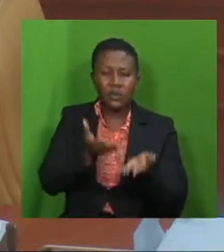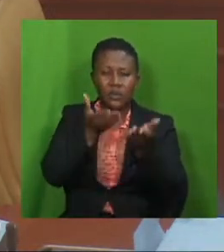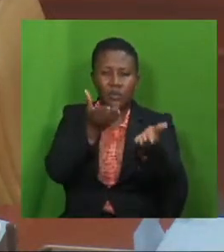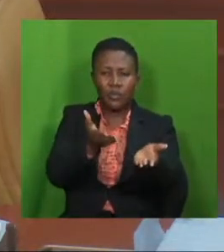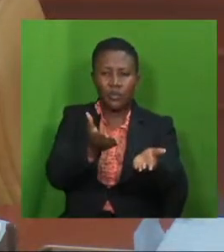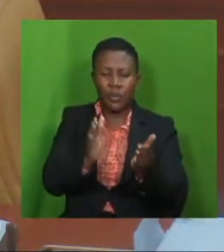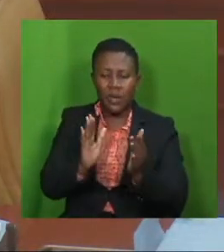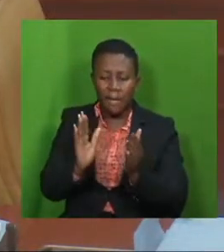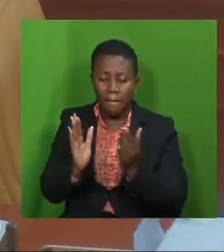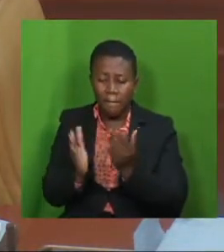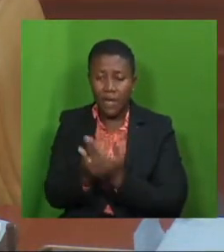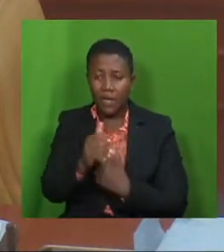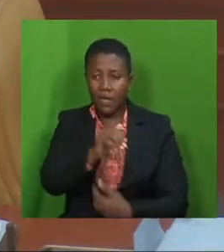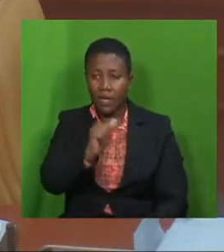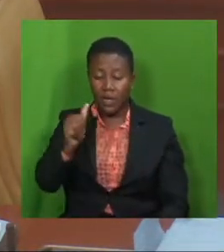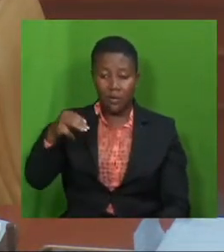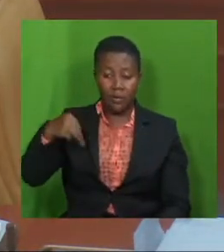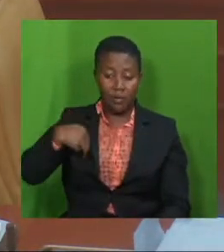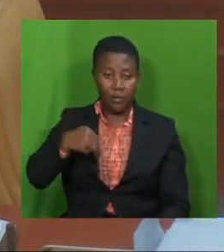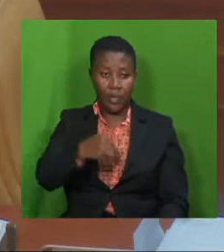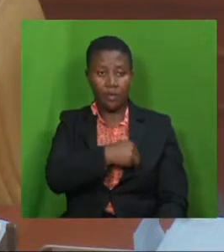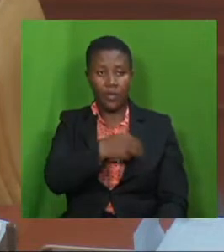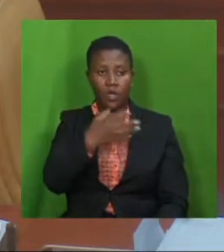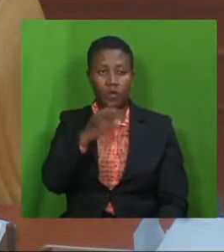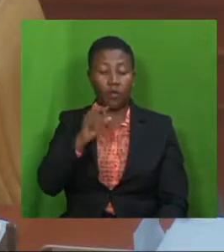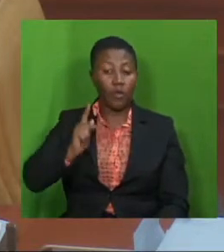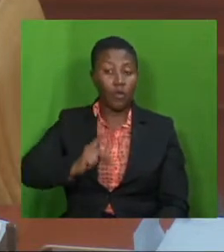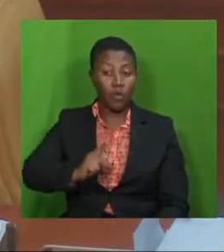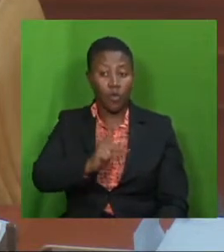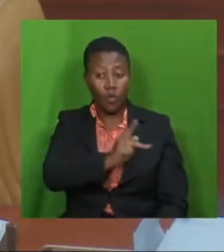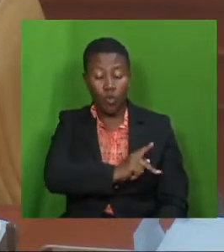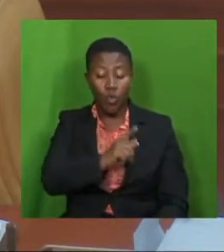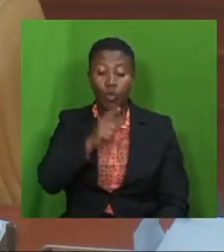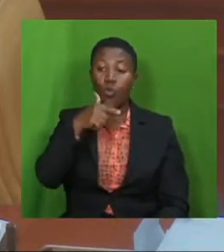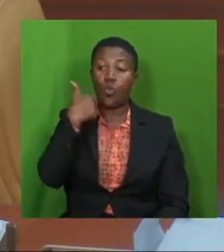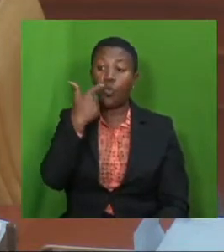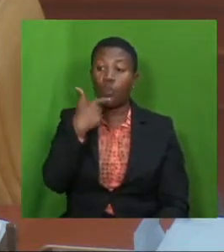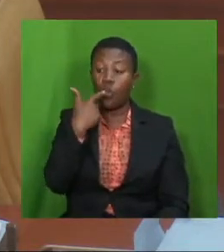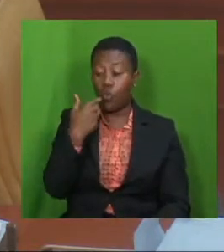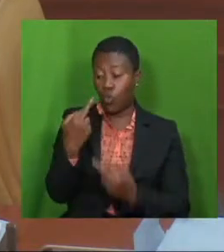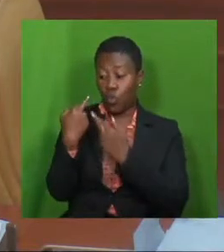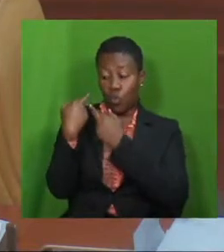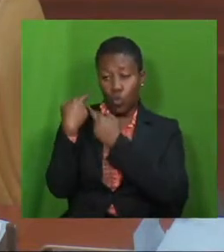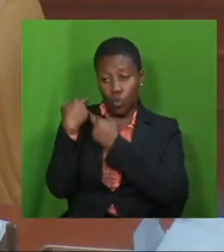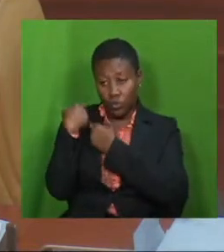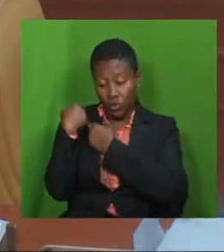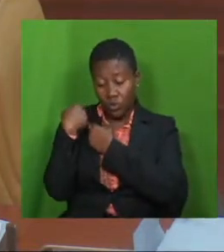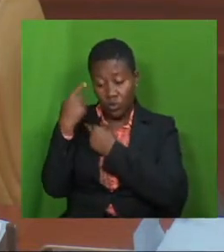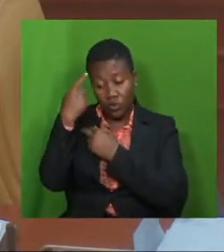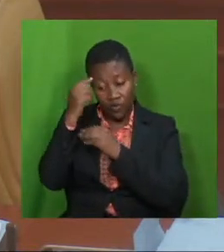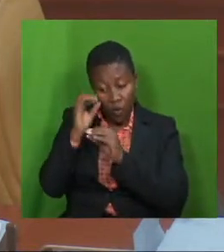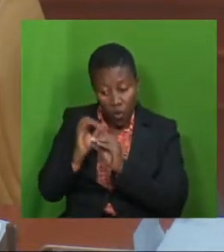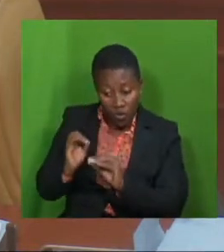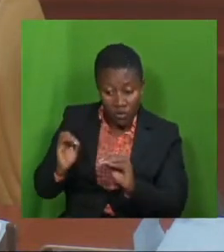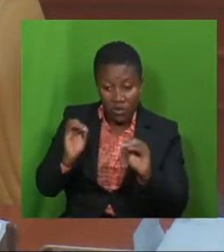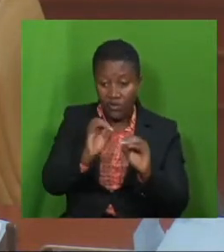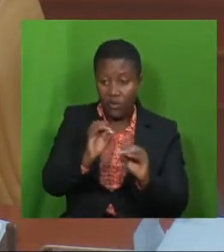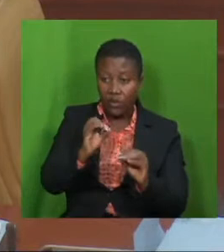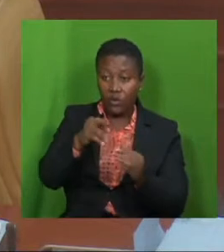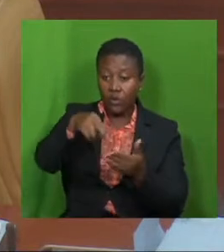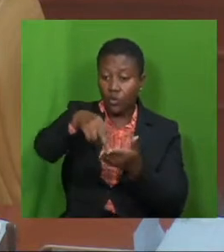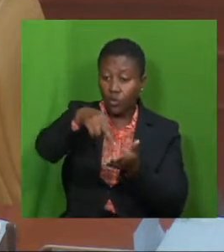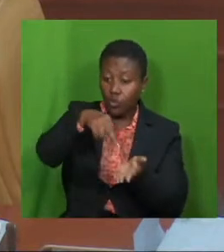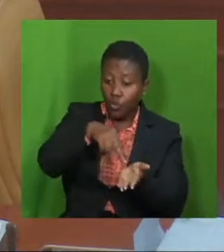a member of Parliament, who shall be responsible for the observance of the rules